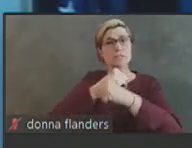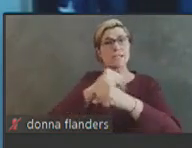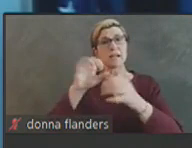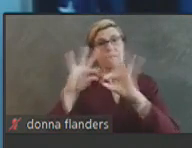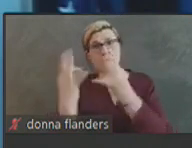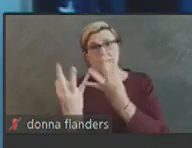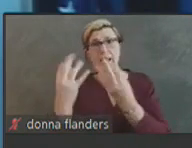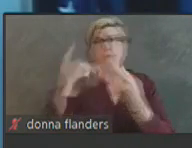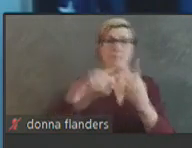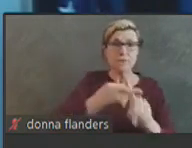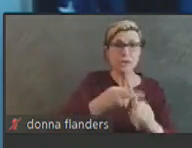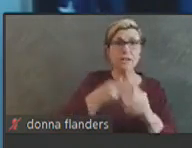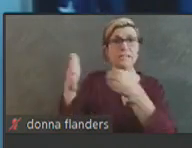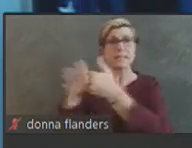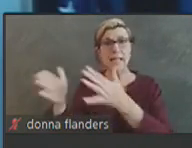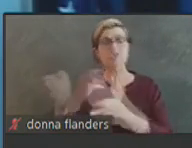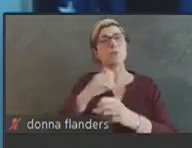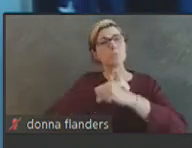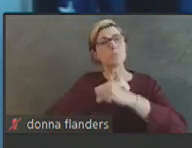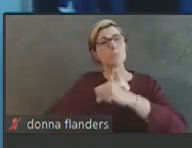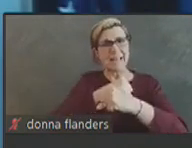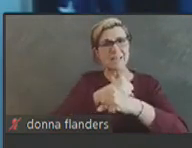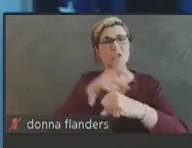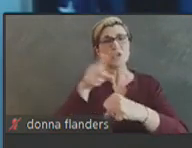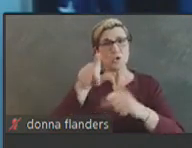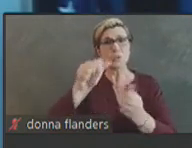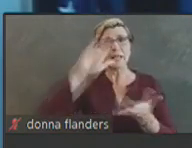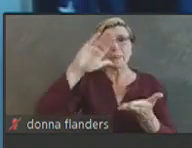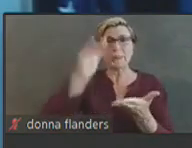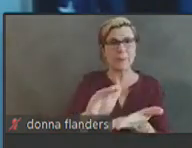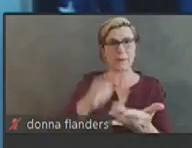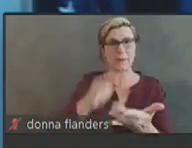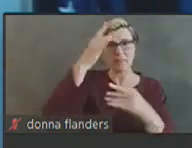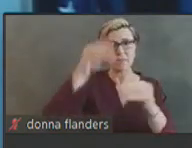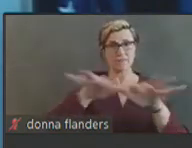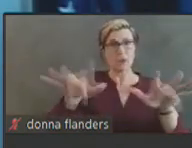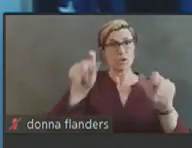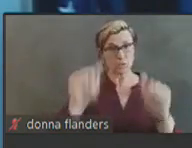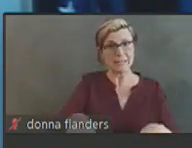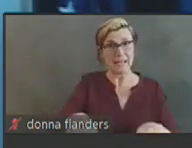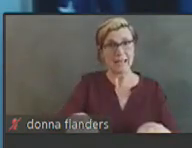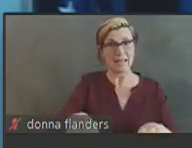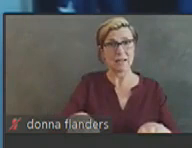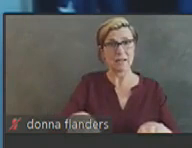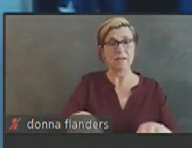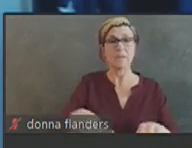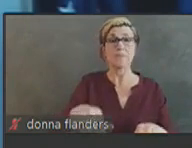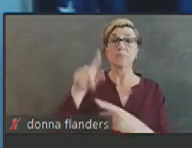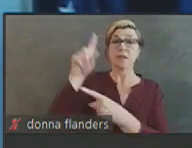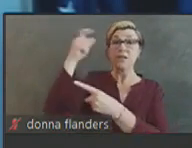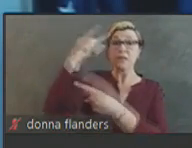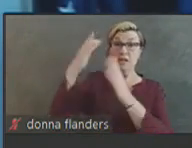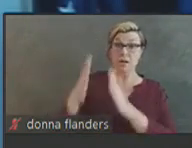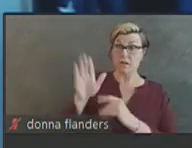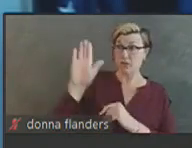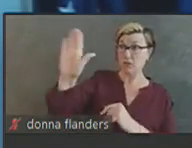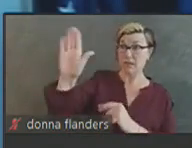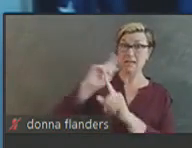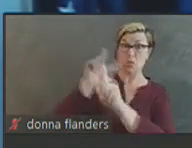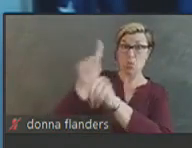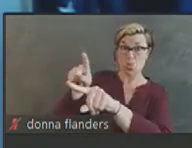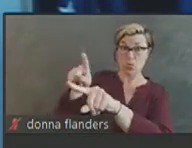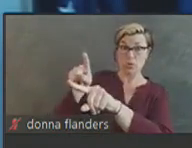the spread of this virus. And the governor's order preempts local leaders from